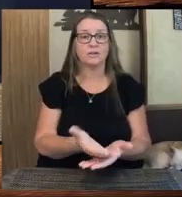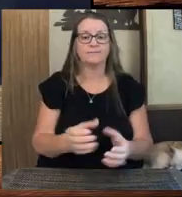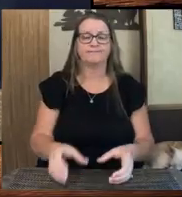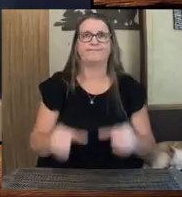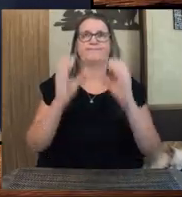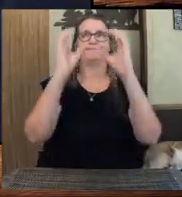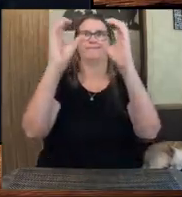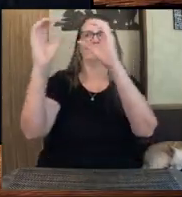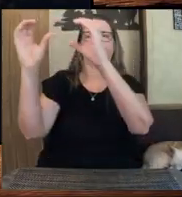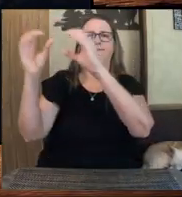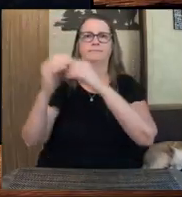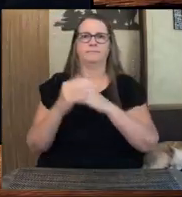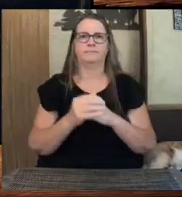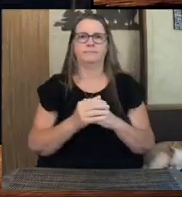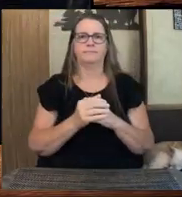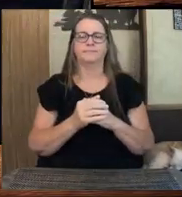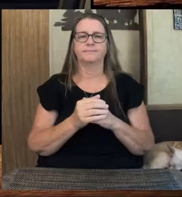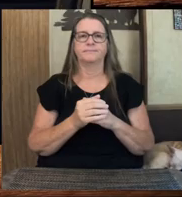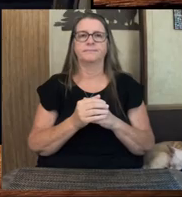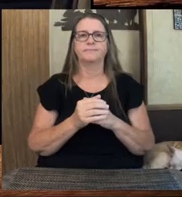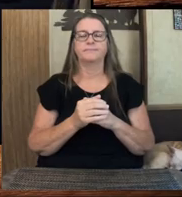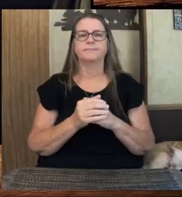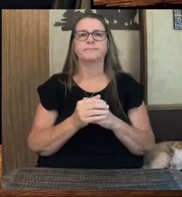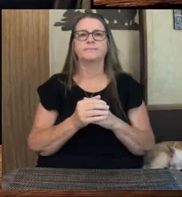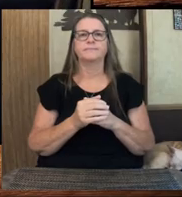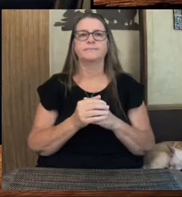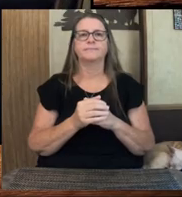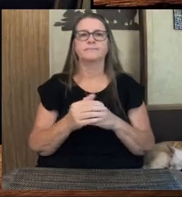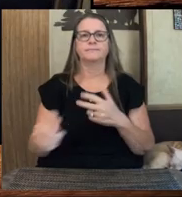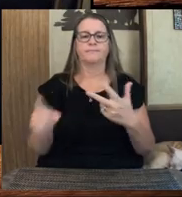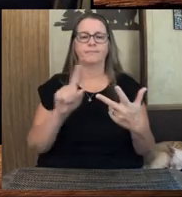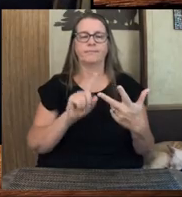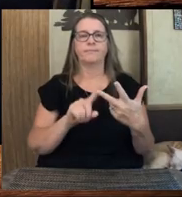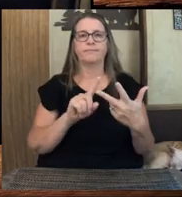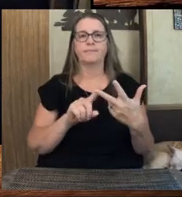Get to our destination, they go back.